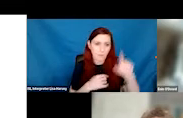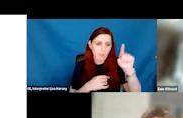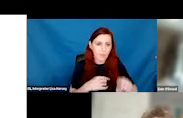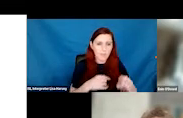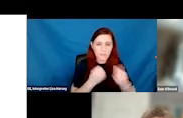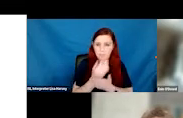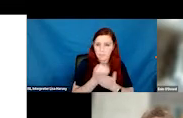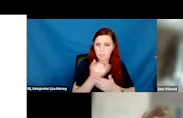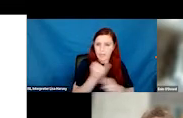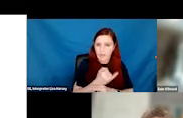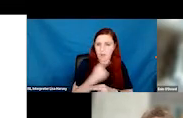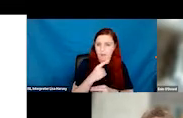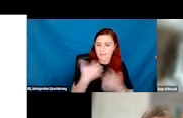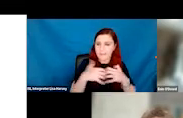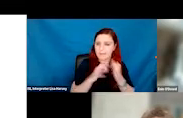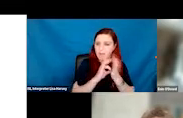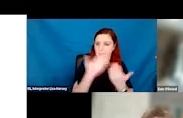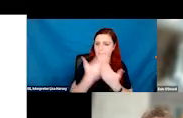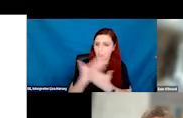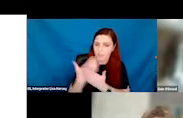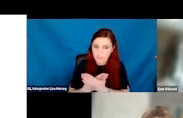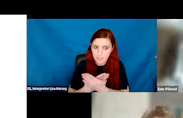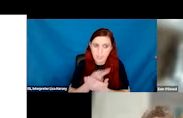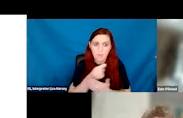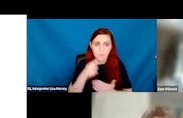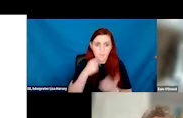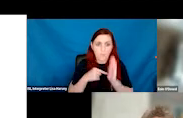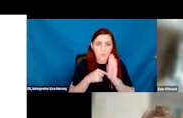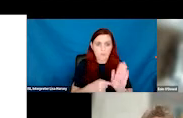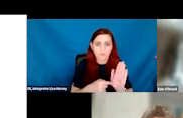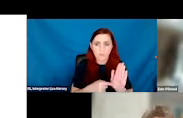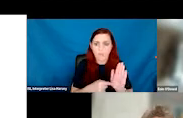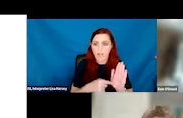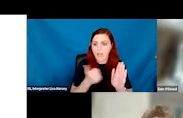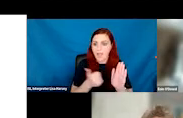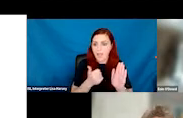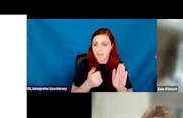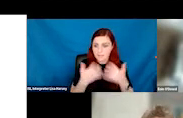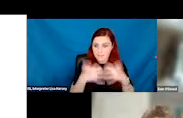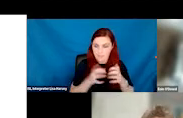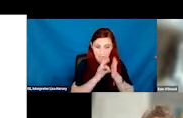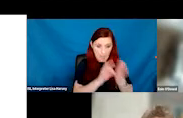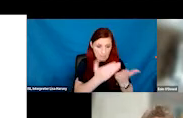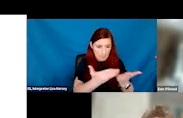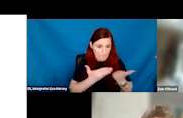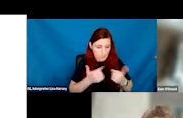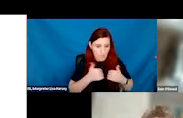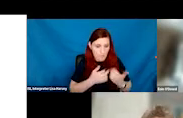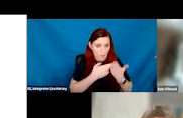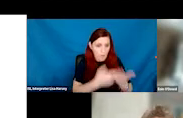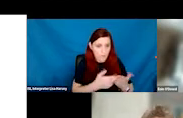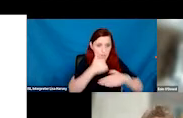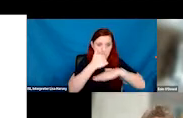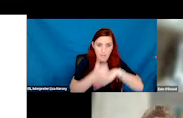our TGDs, that the relevant requirements must be complied with. So the TGDs set out our requirements, minimum performances that can